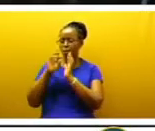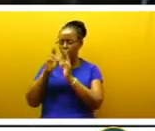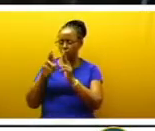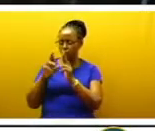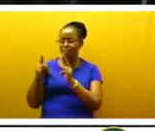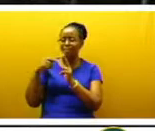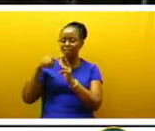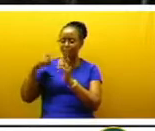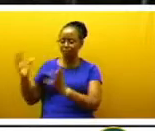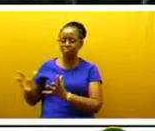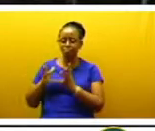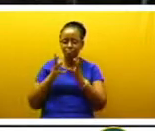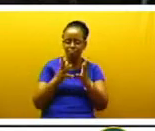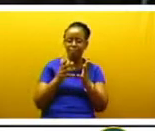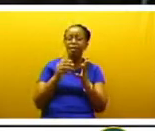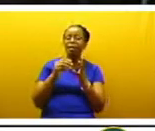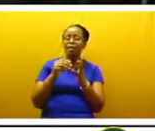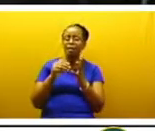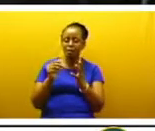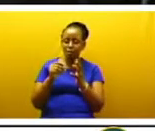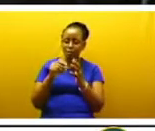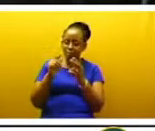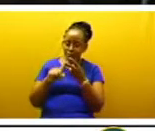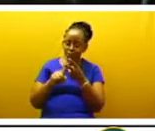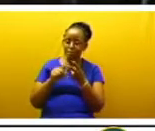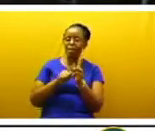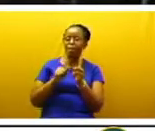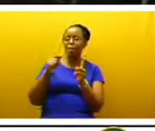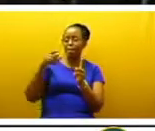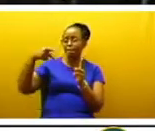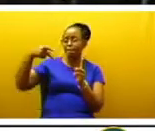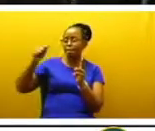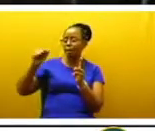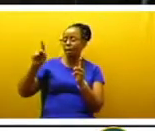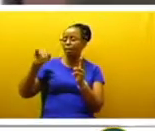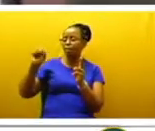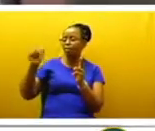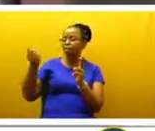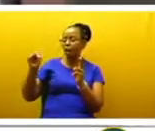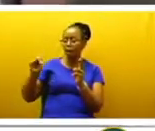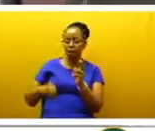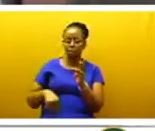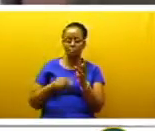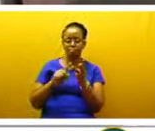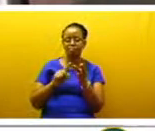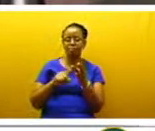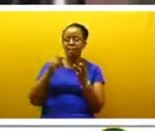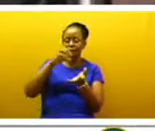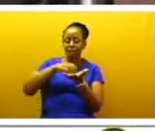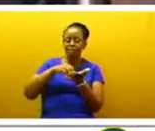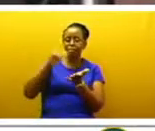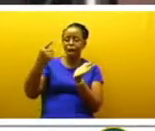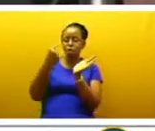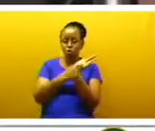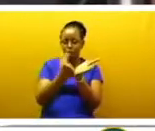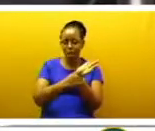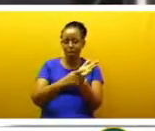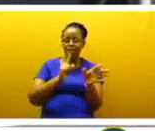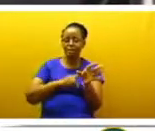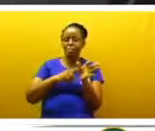Here is Pakistan. Here is the case from Uganda after the Uganda coup, applying the same